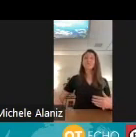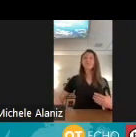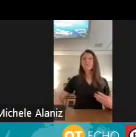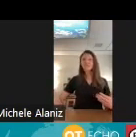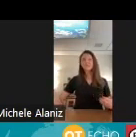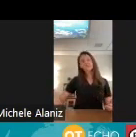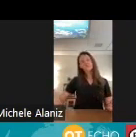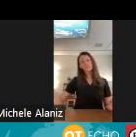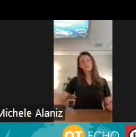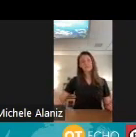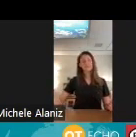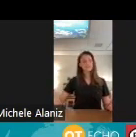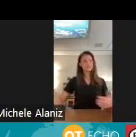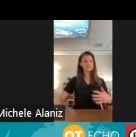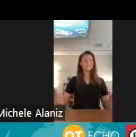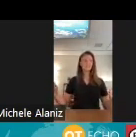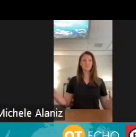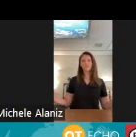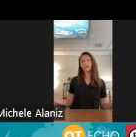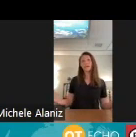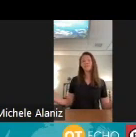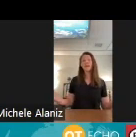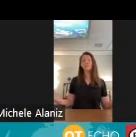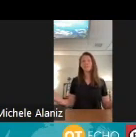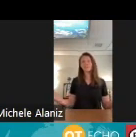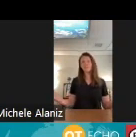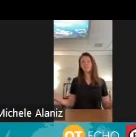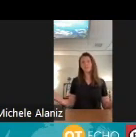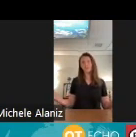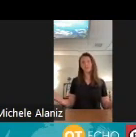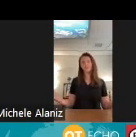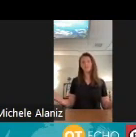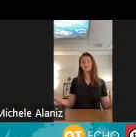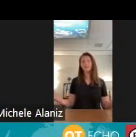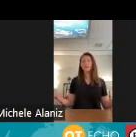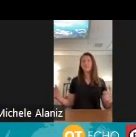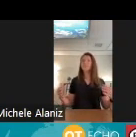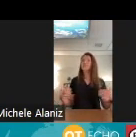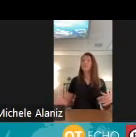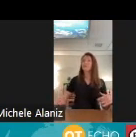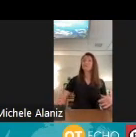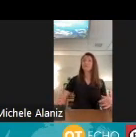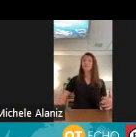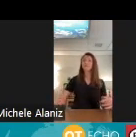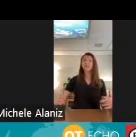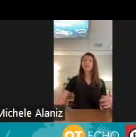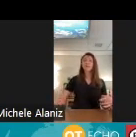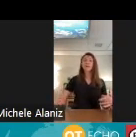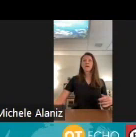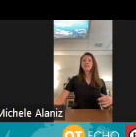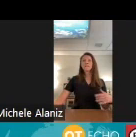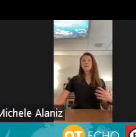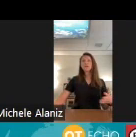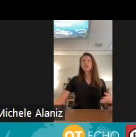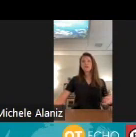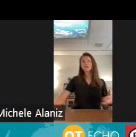So it's very useful because you get to see in real life how the executive function skills may be breaking down.